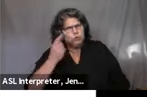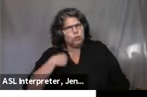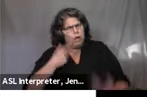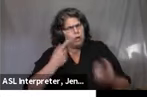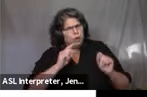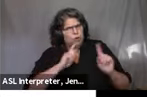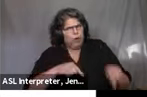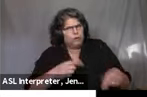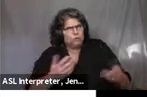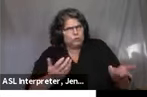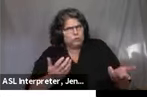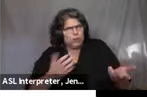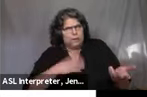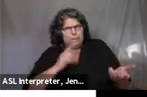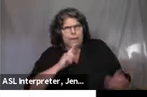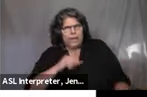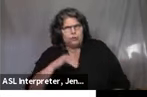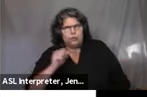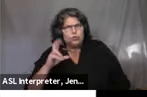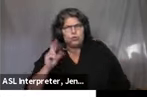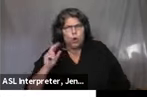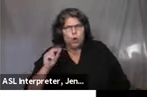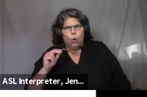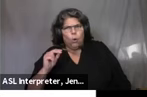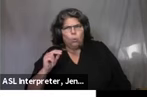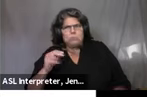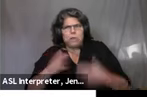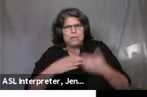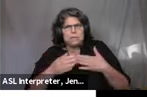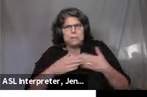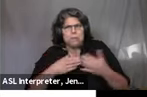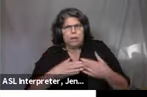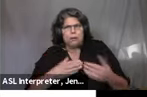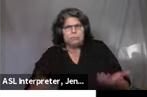answer, and the answer was no, it would not make a difference.